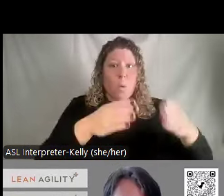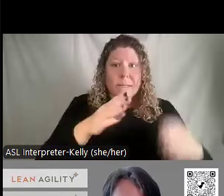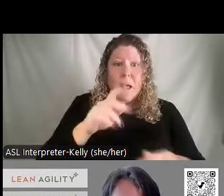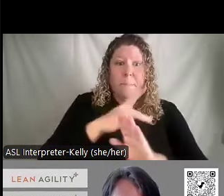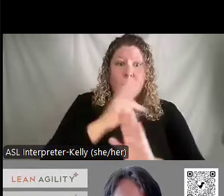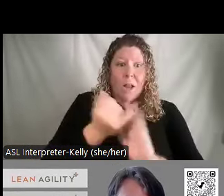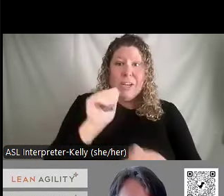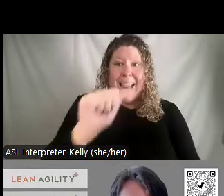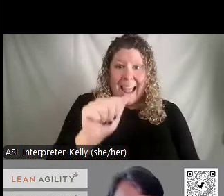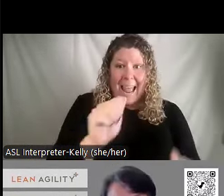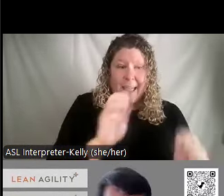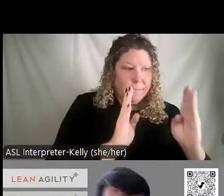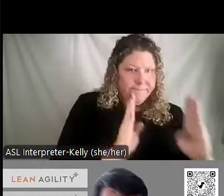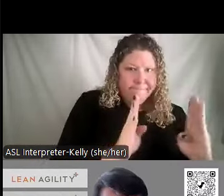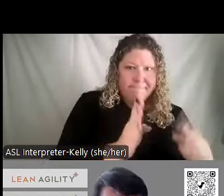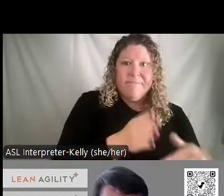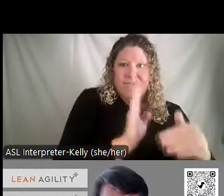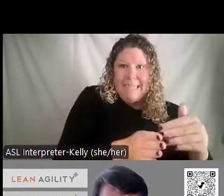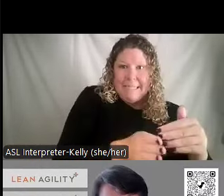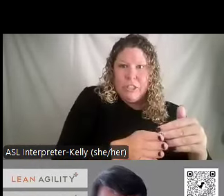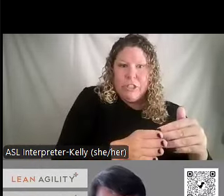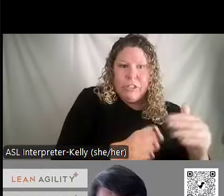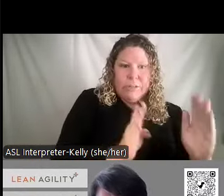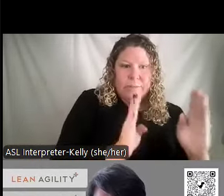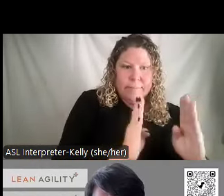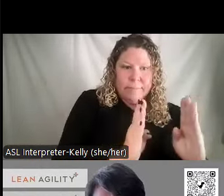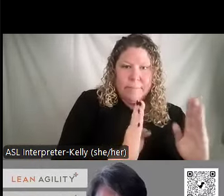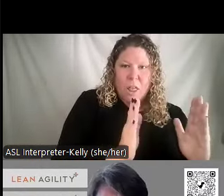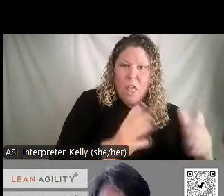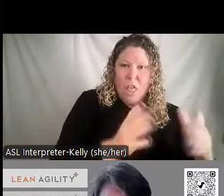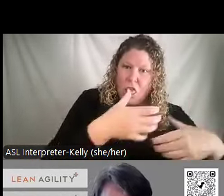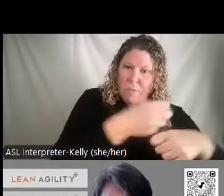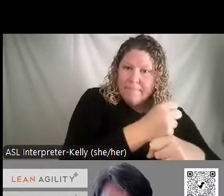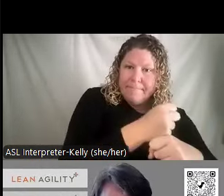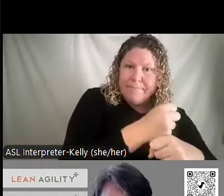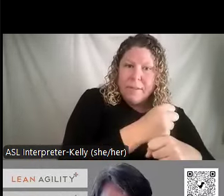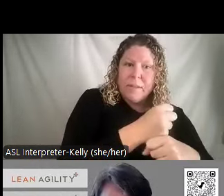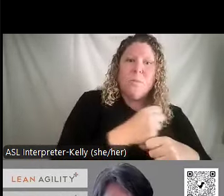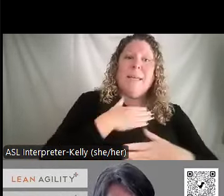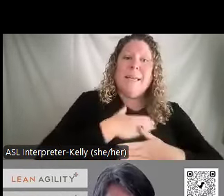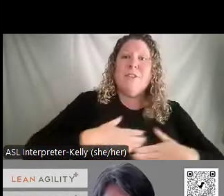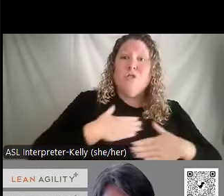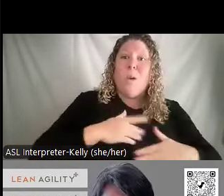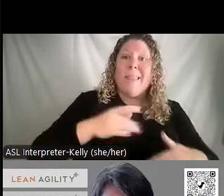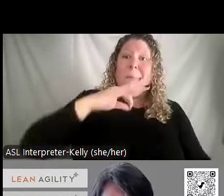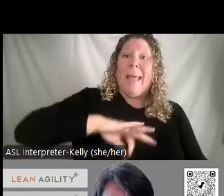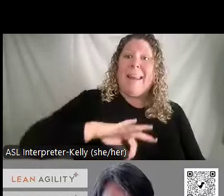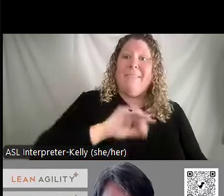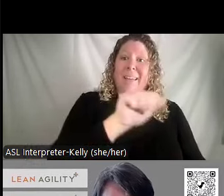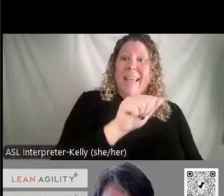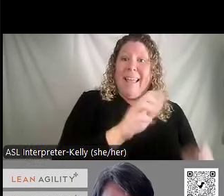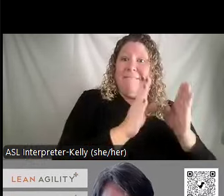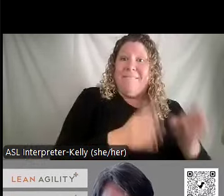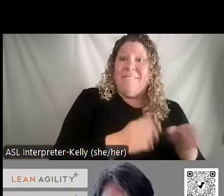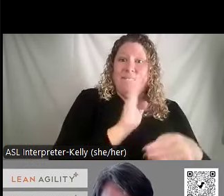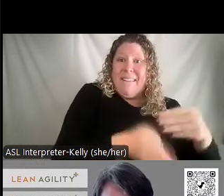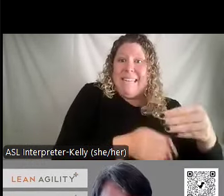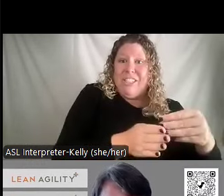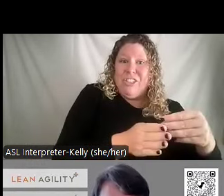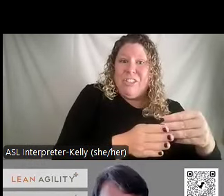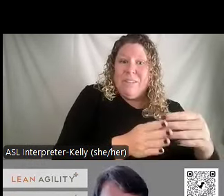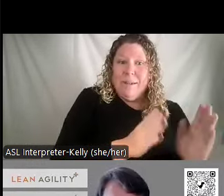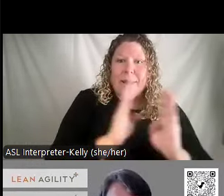A done, then we compress the amount of time and we'd be able to enjoy the positive benefits of having A completed and then B completed and